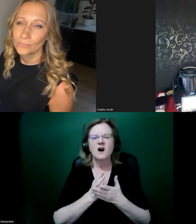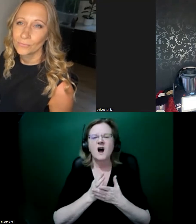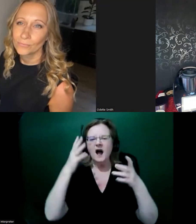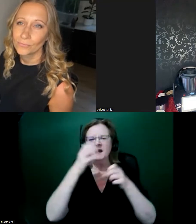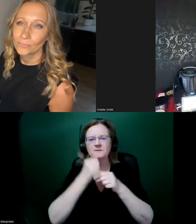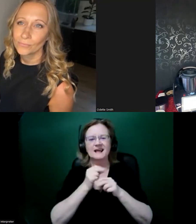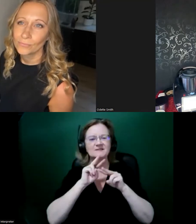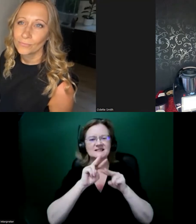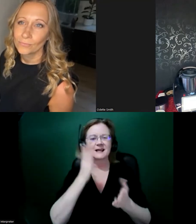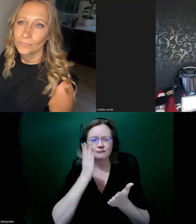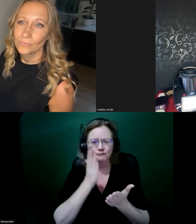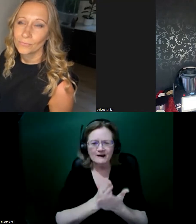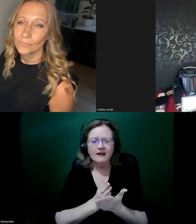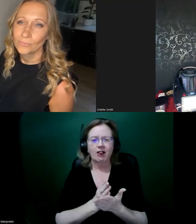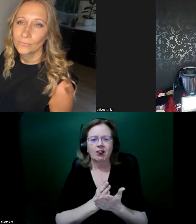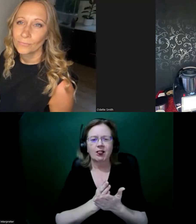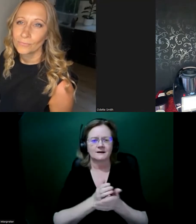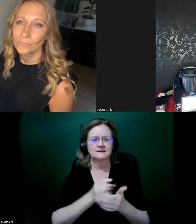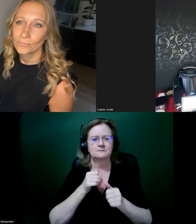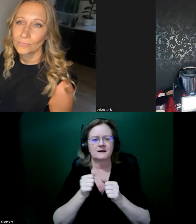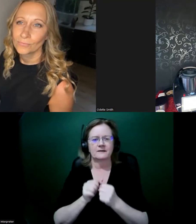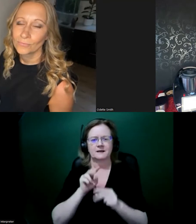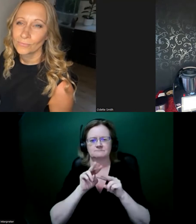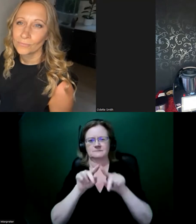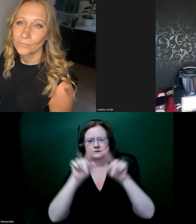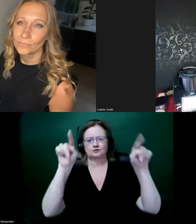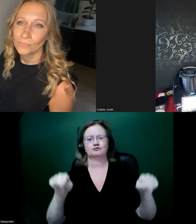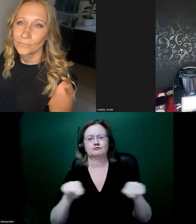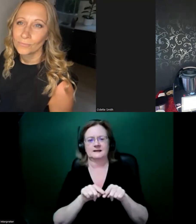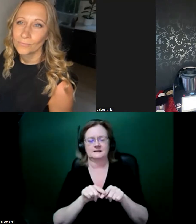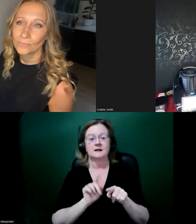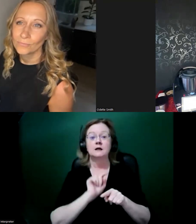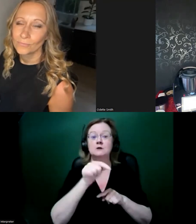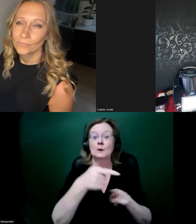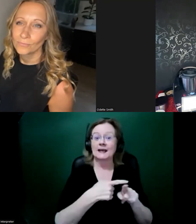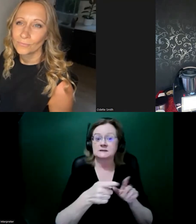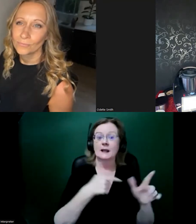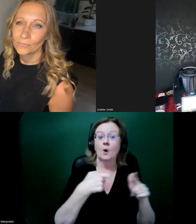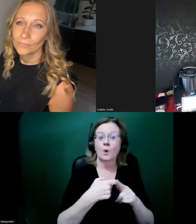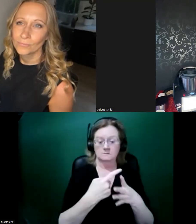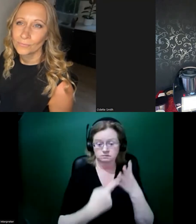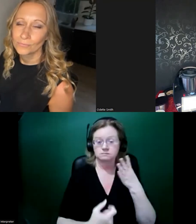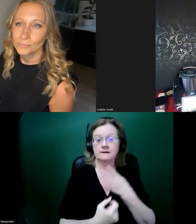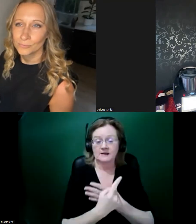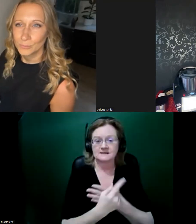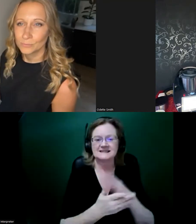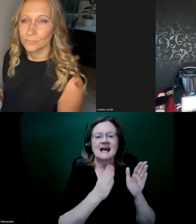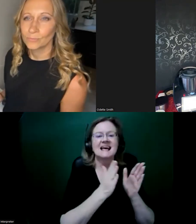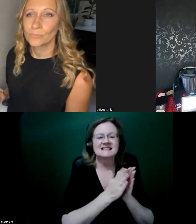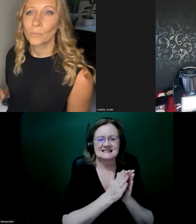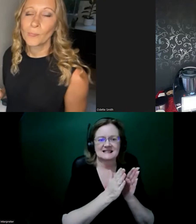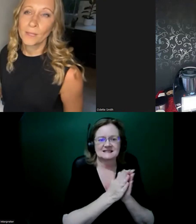than seeing it on the screen. So next week in Auckland, we have quite a few events happening. Sunday, we have our first event